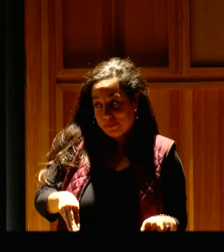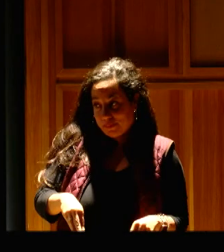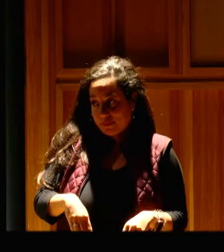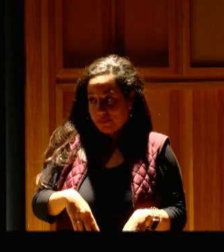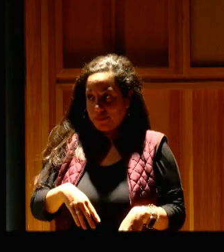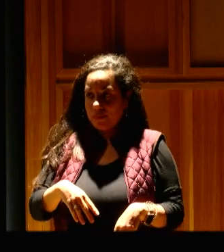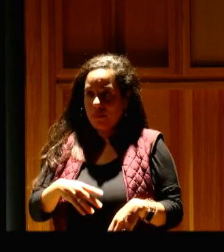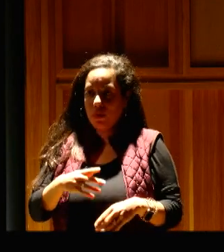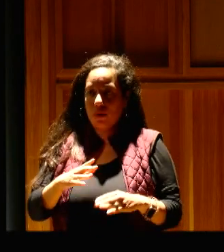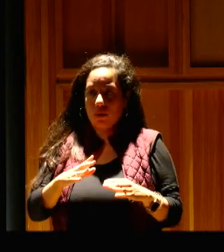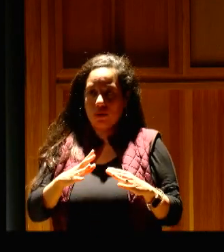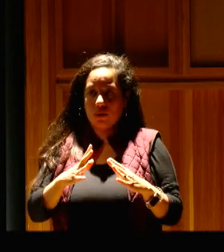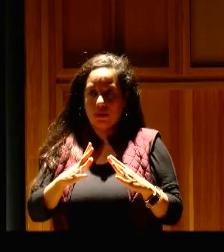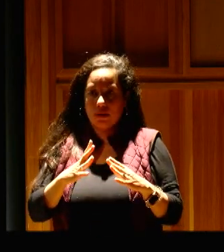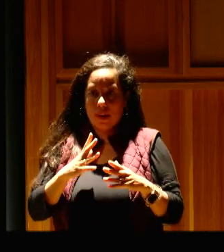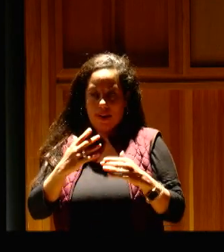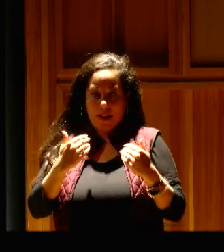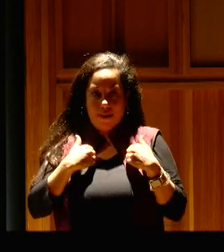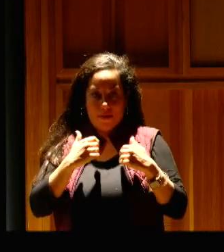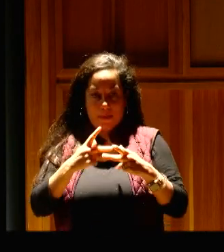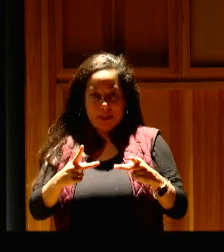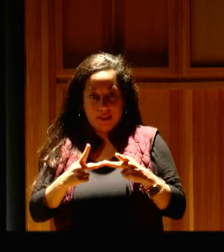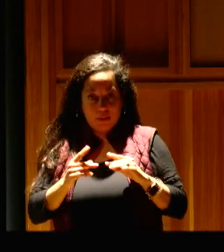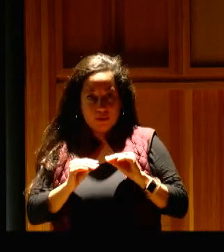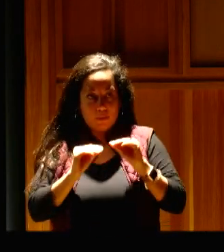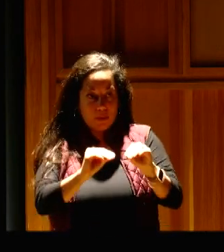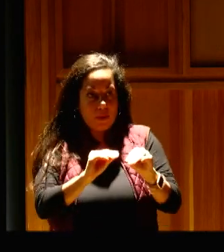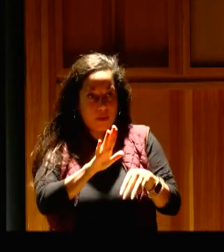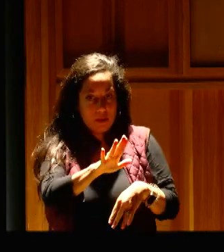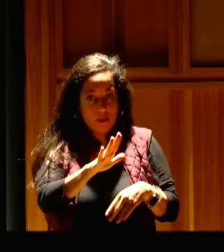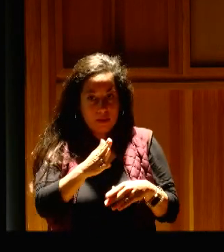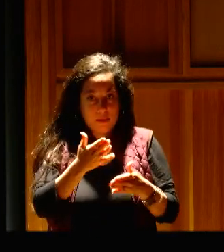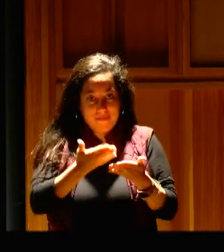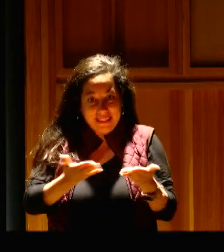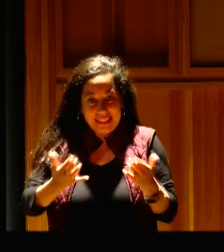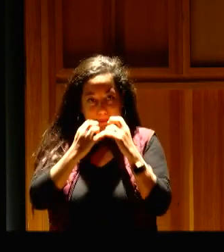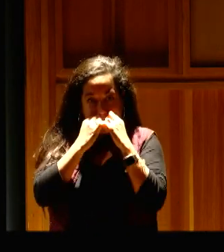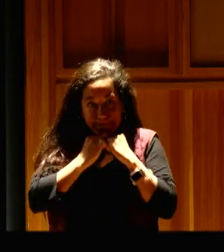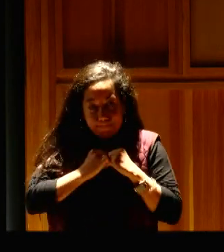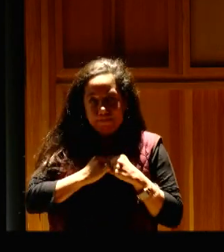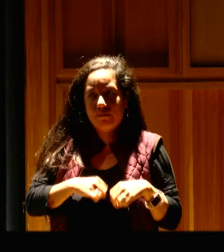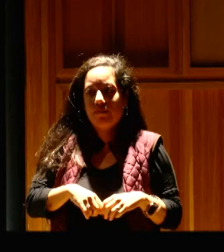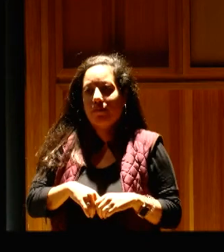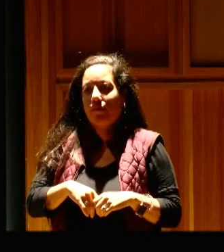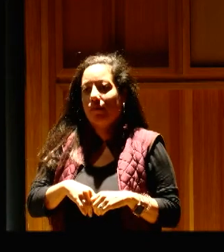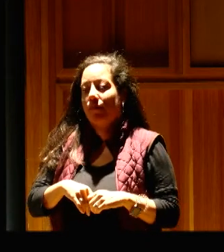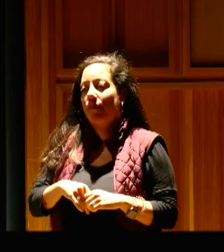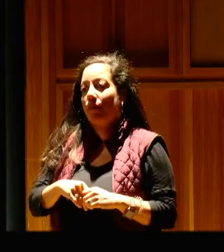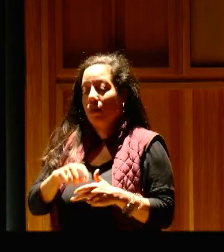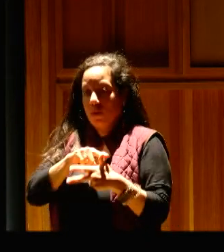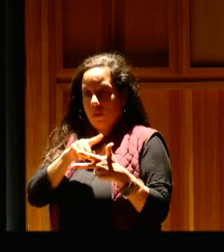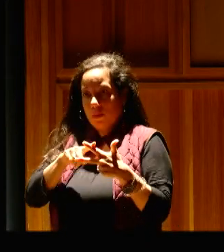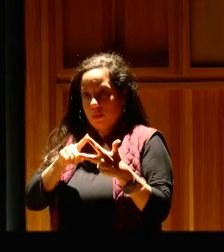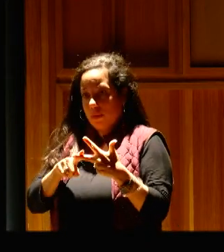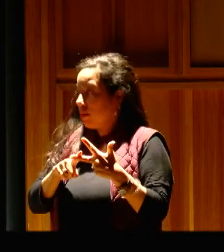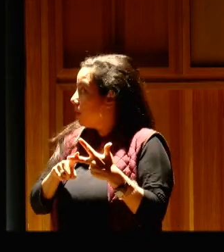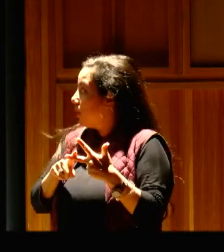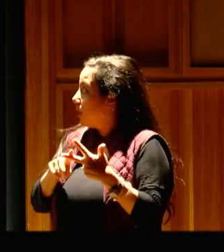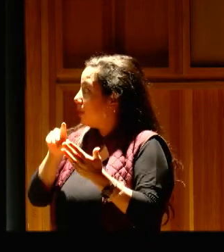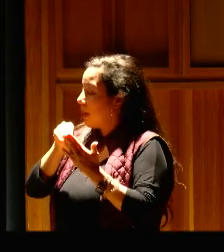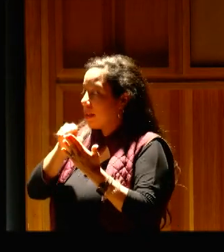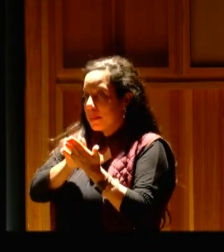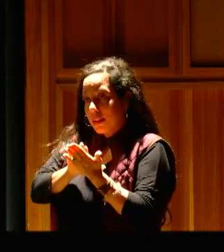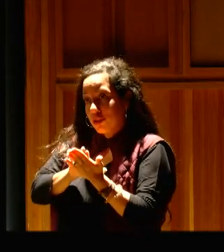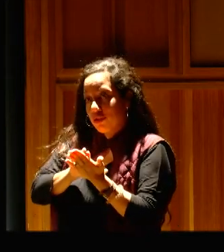to keep them alive in the process of migration. It's those three areas,